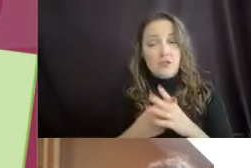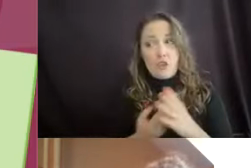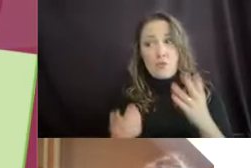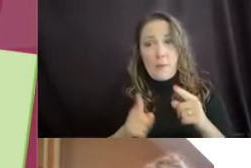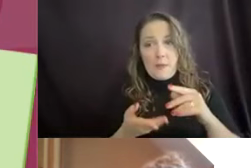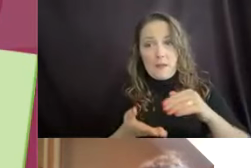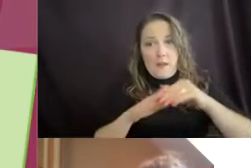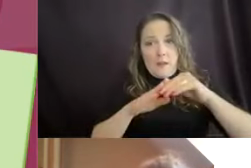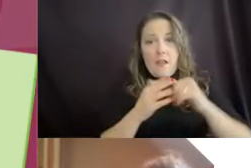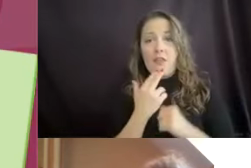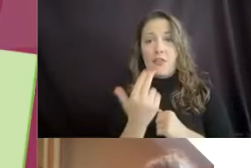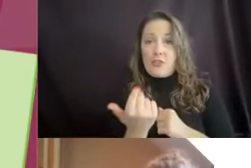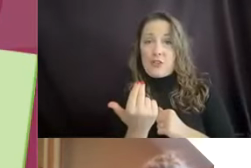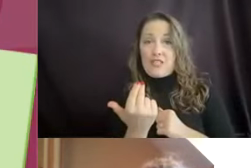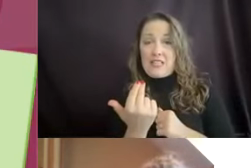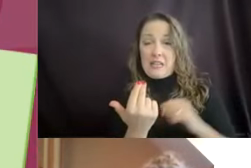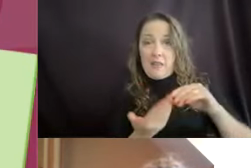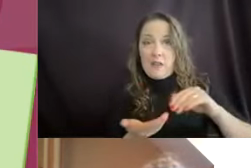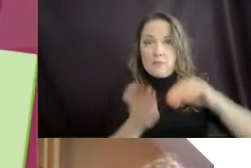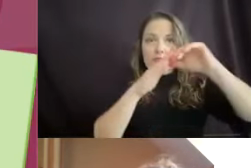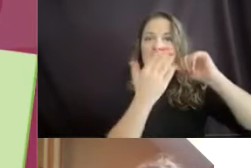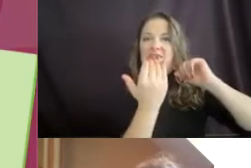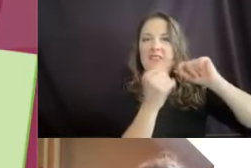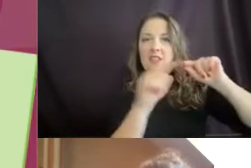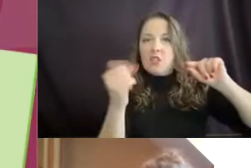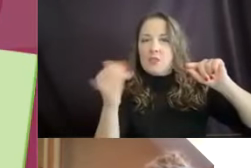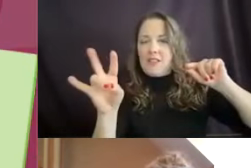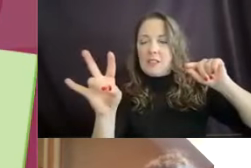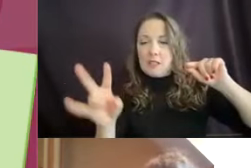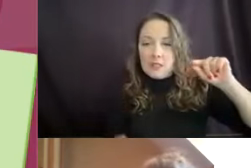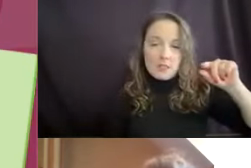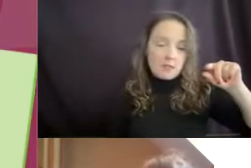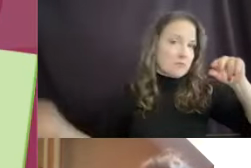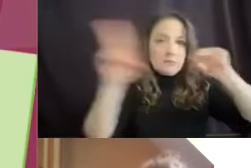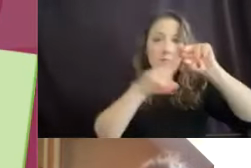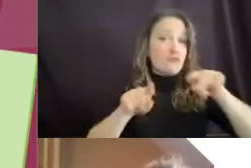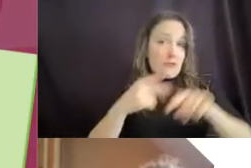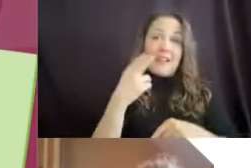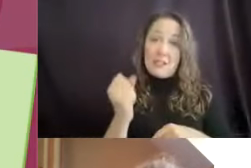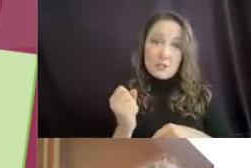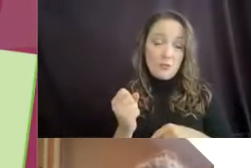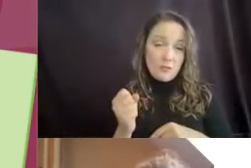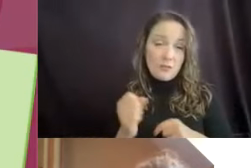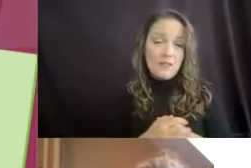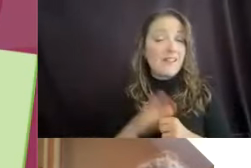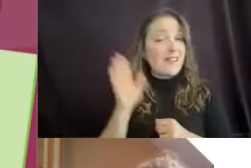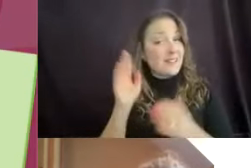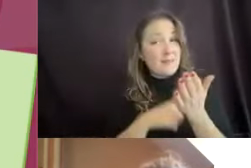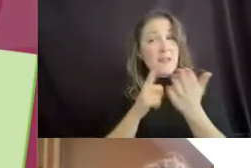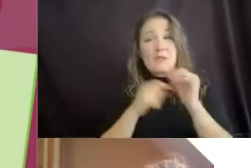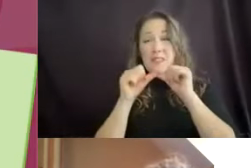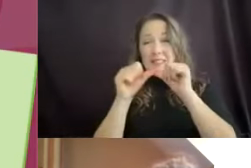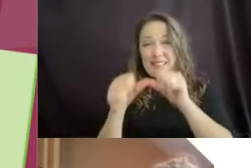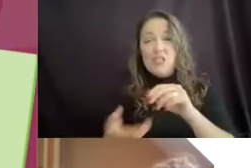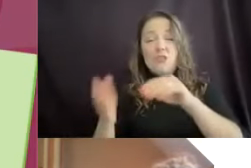rise sharply between the ages of 15 and 17, so during high school, and then they continue to rise between